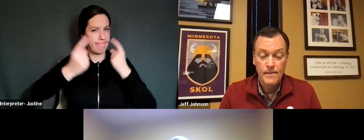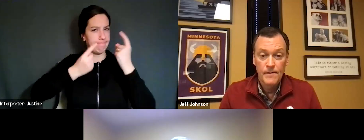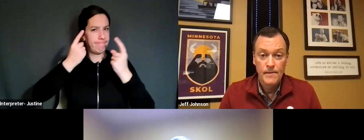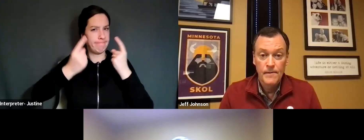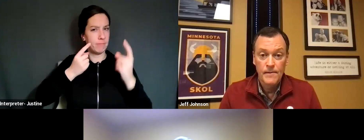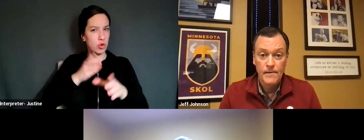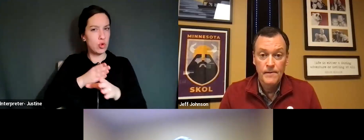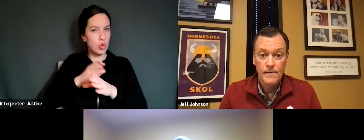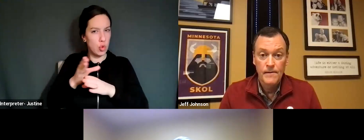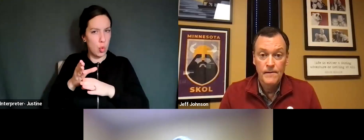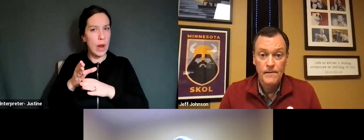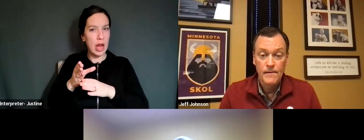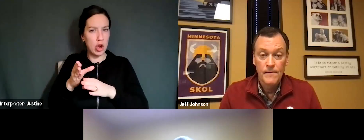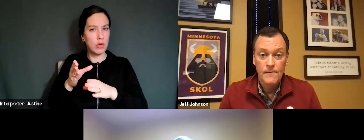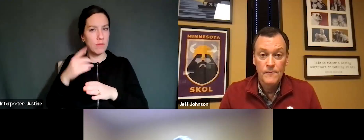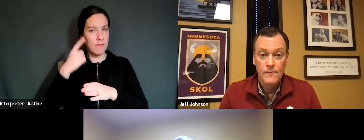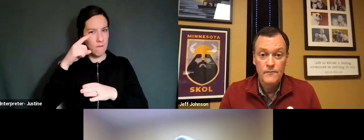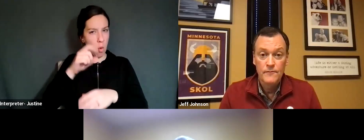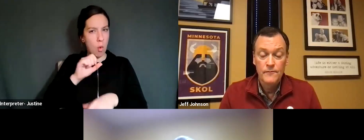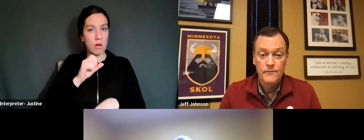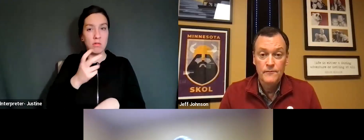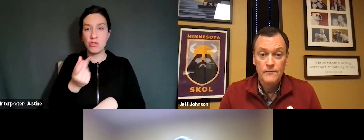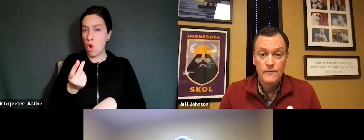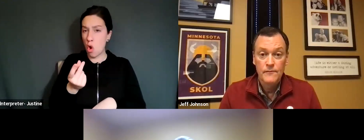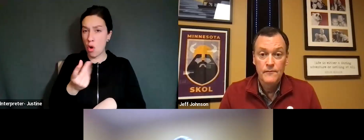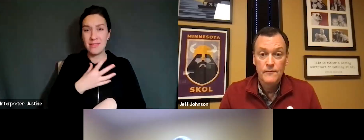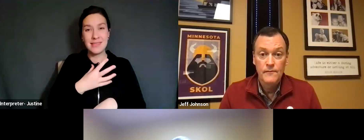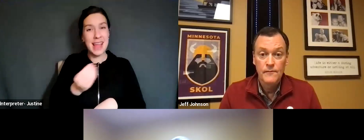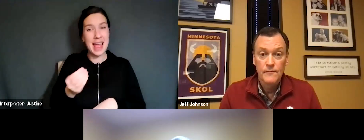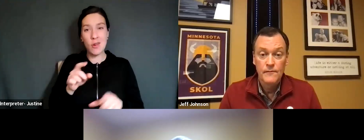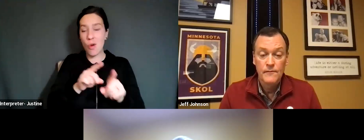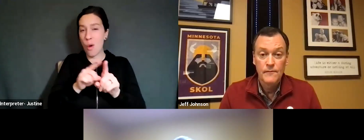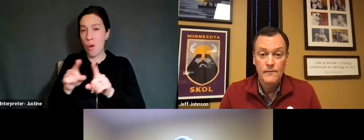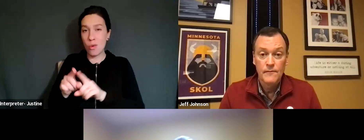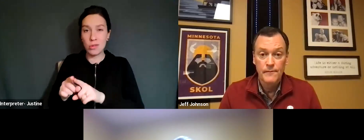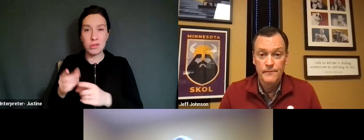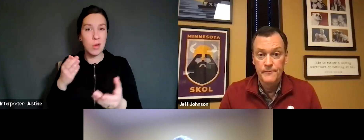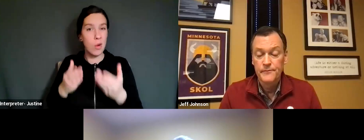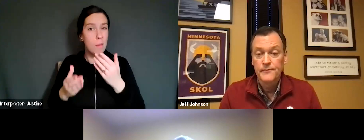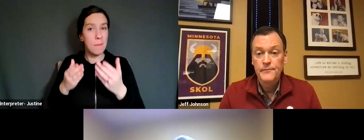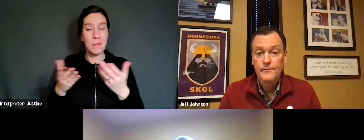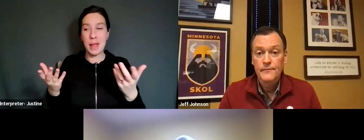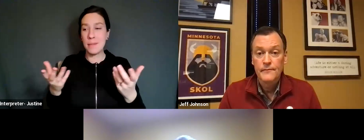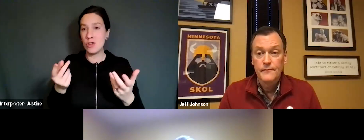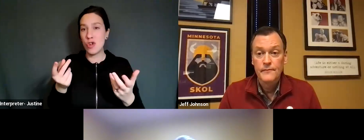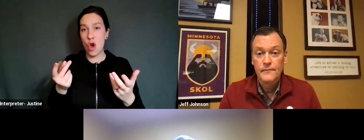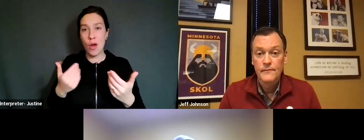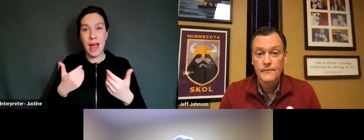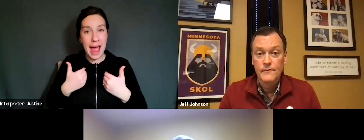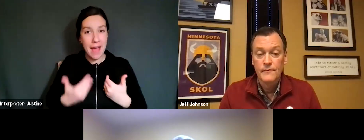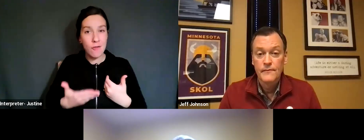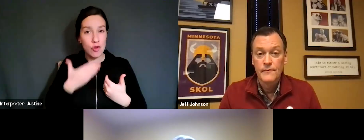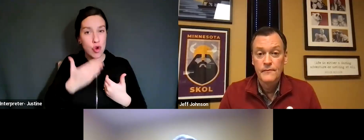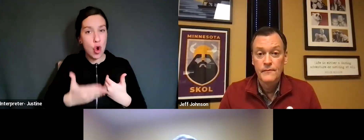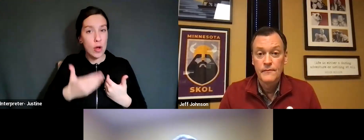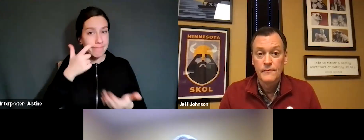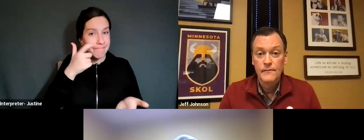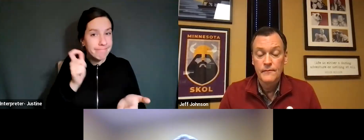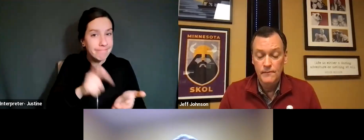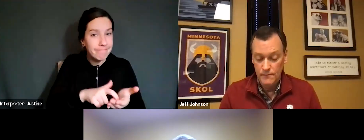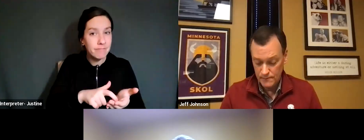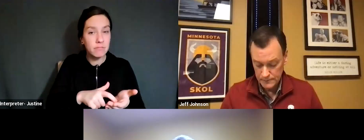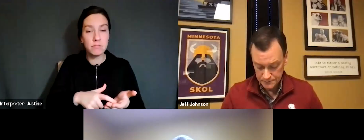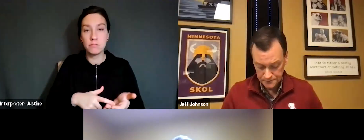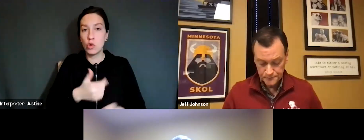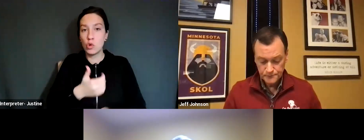worked with people that train detection dogs, whether it's bomb detection or drug detection, if we have a dog we think is a good fit there. So